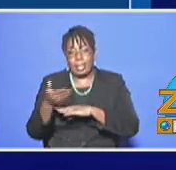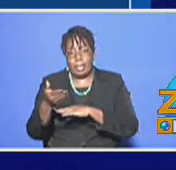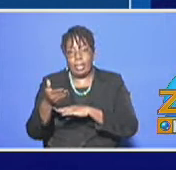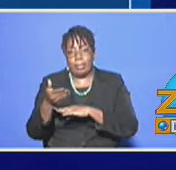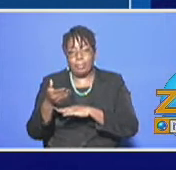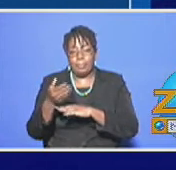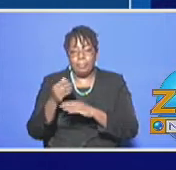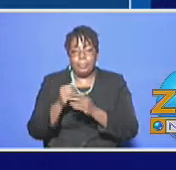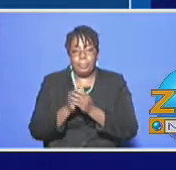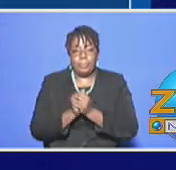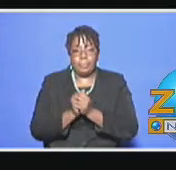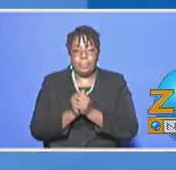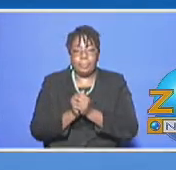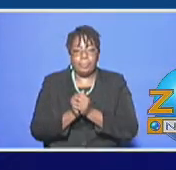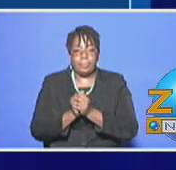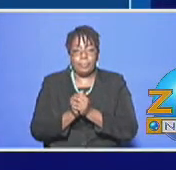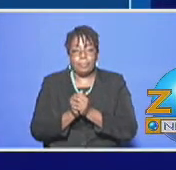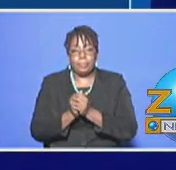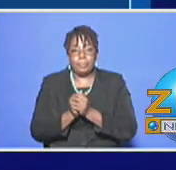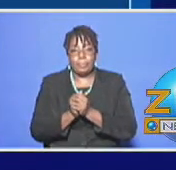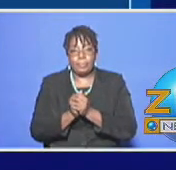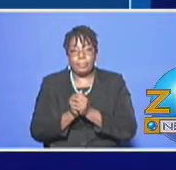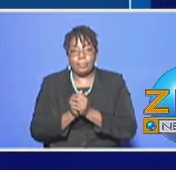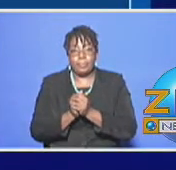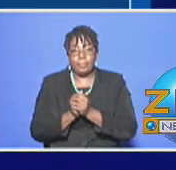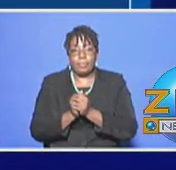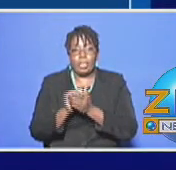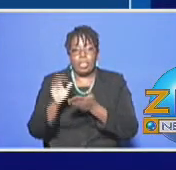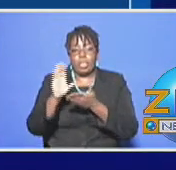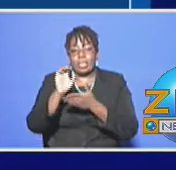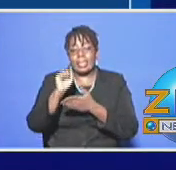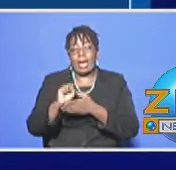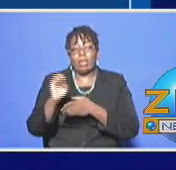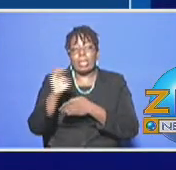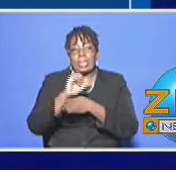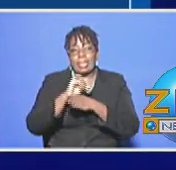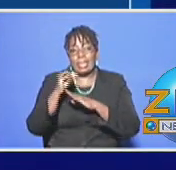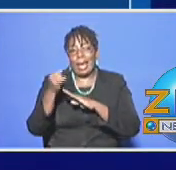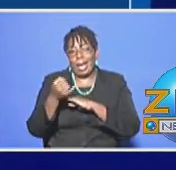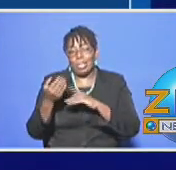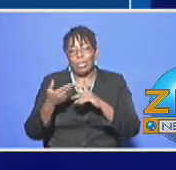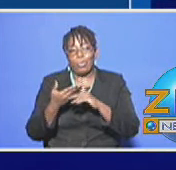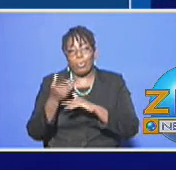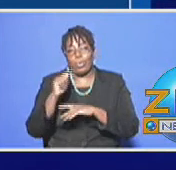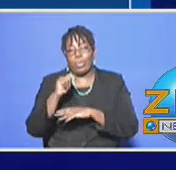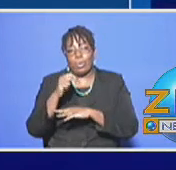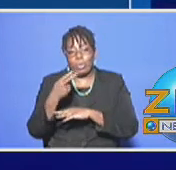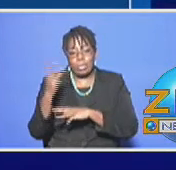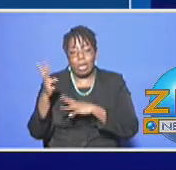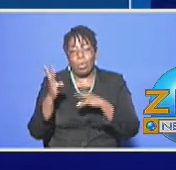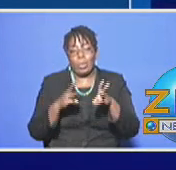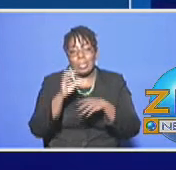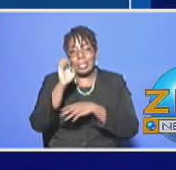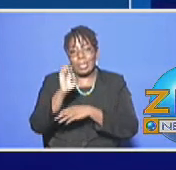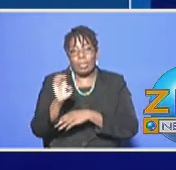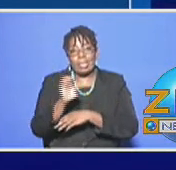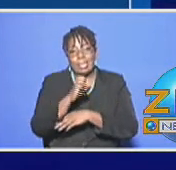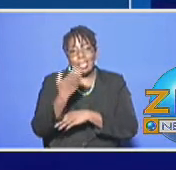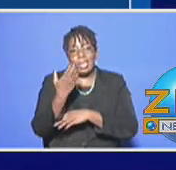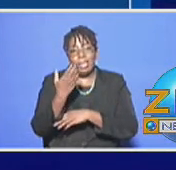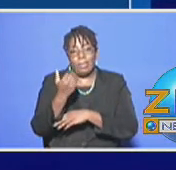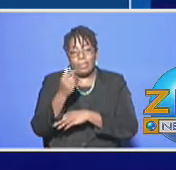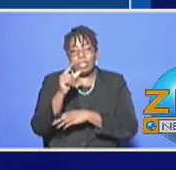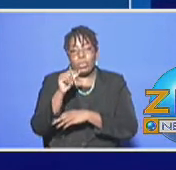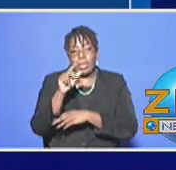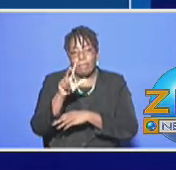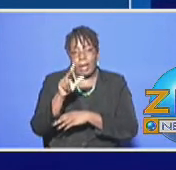high tide at 8:07 tomorrow morning. In the central and southeastern islands through Thursday, the winds southeast at 15 to